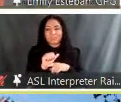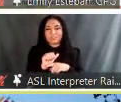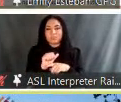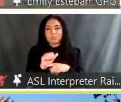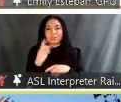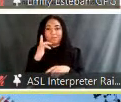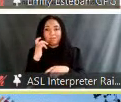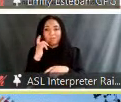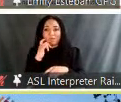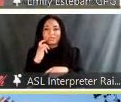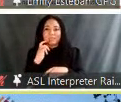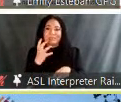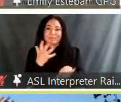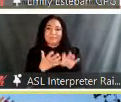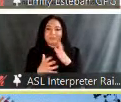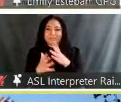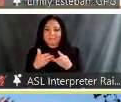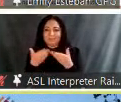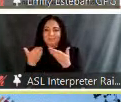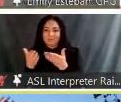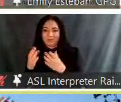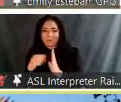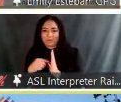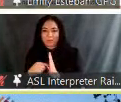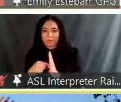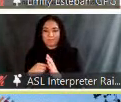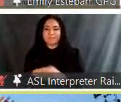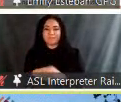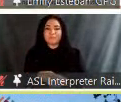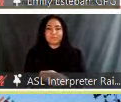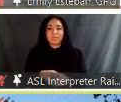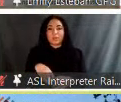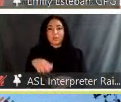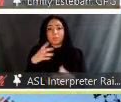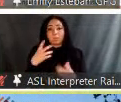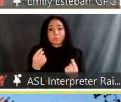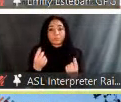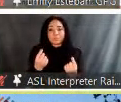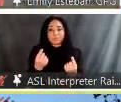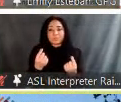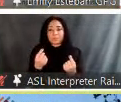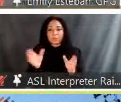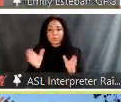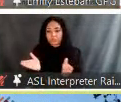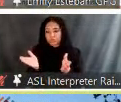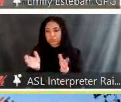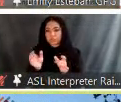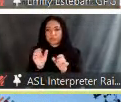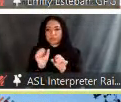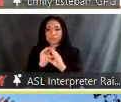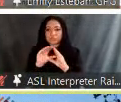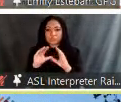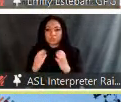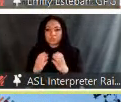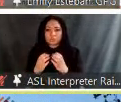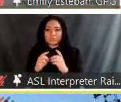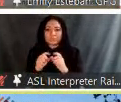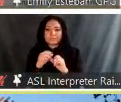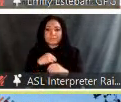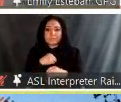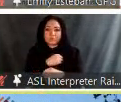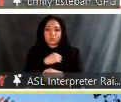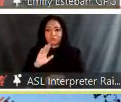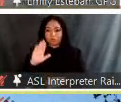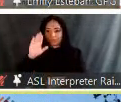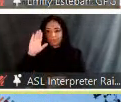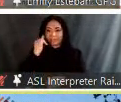mixed delivery model. And what we'll do is encourage workgroup members to raise their hand if they would like to